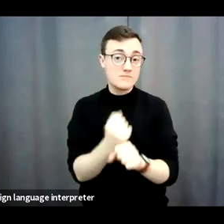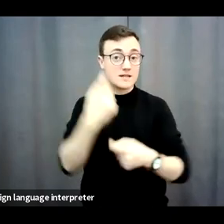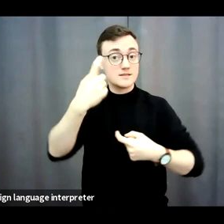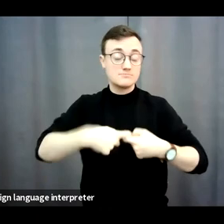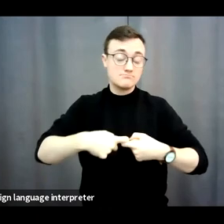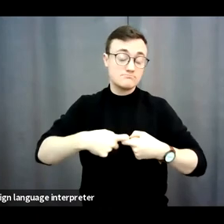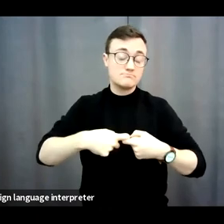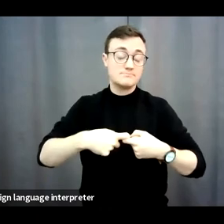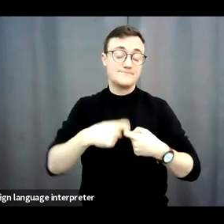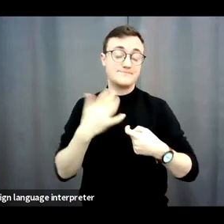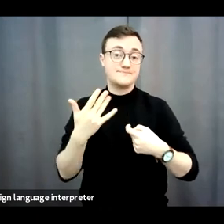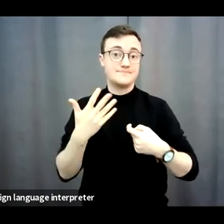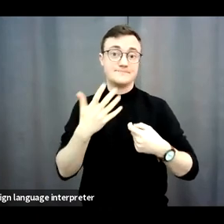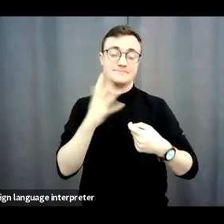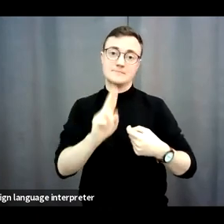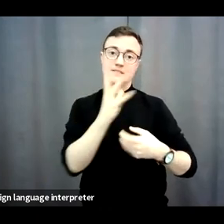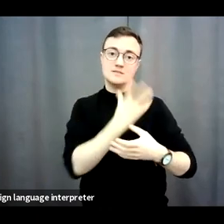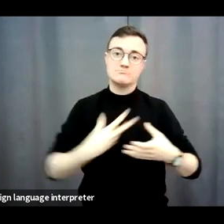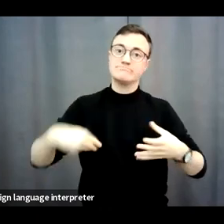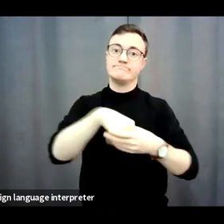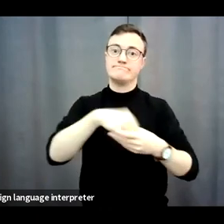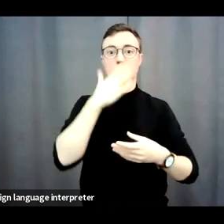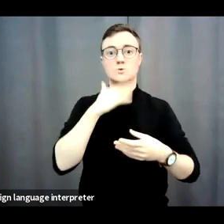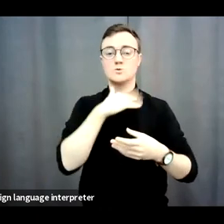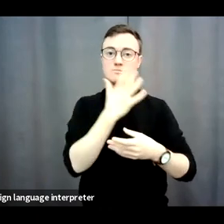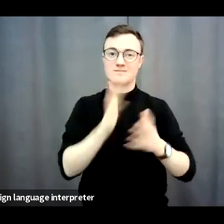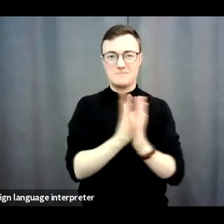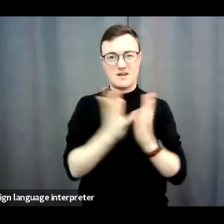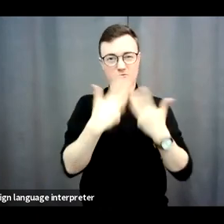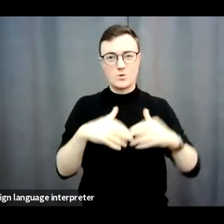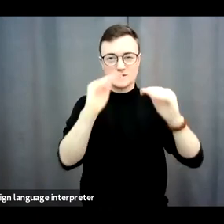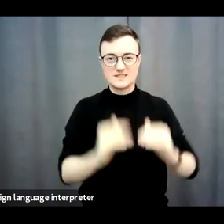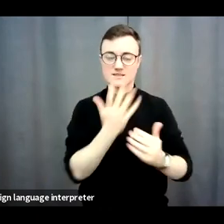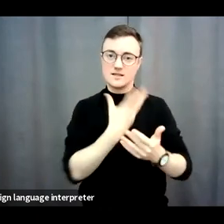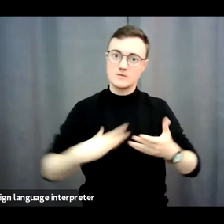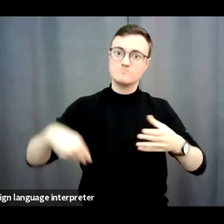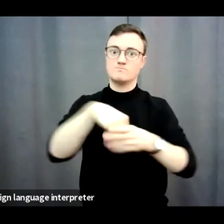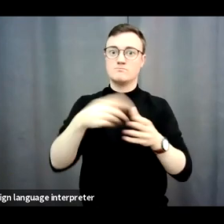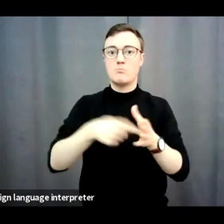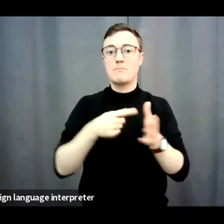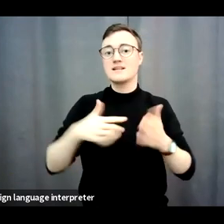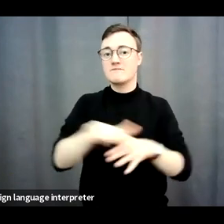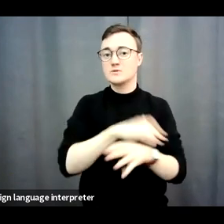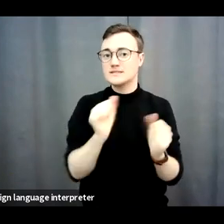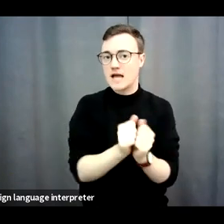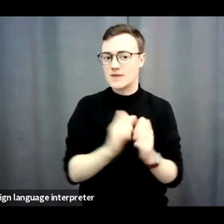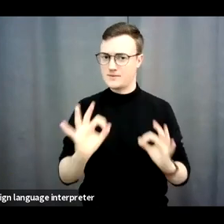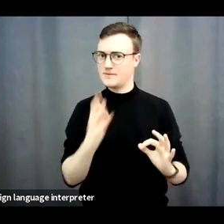actually involving youth with disabilities in a meaningful way?